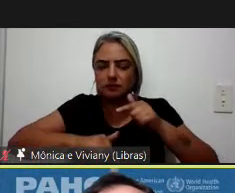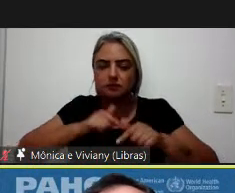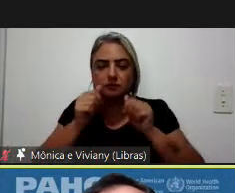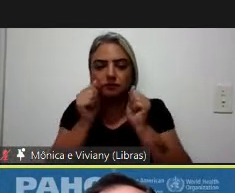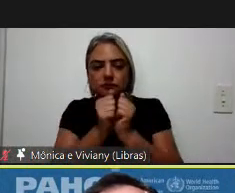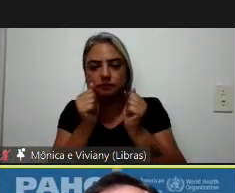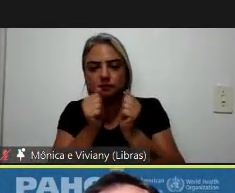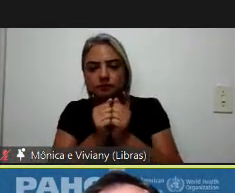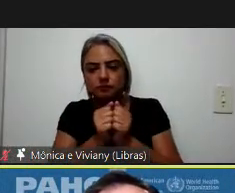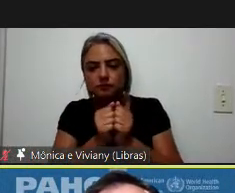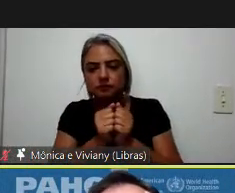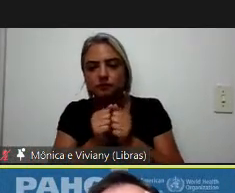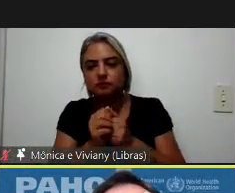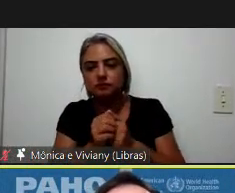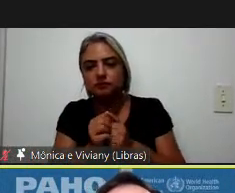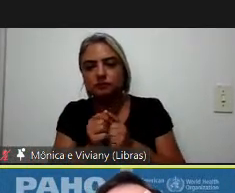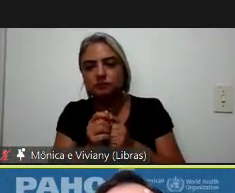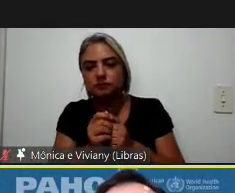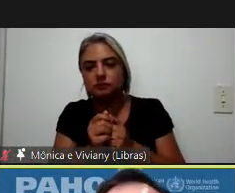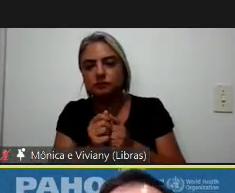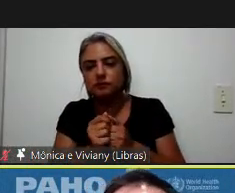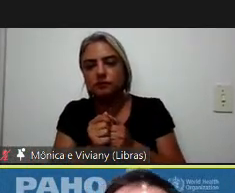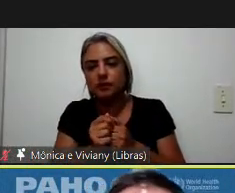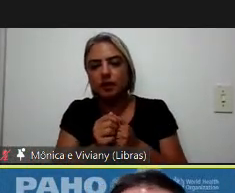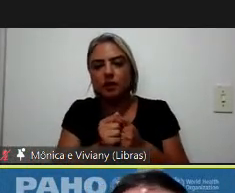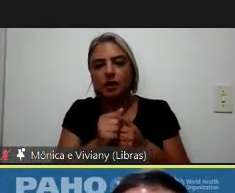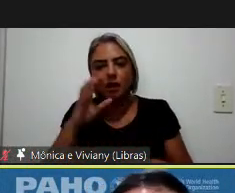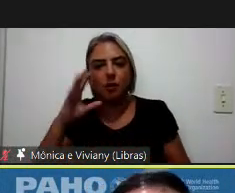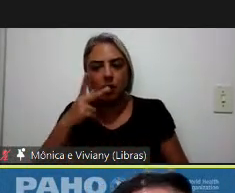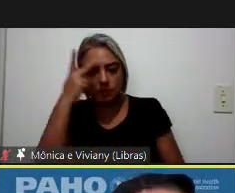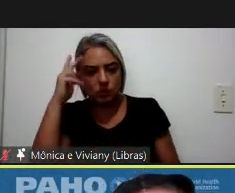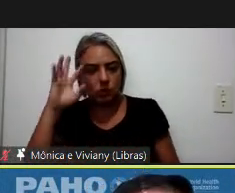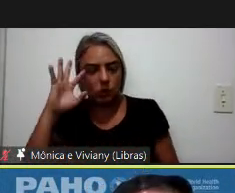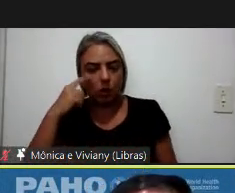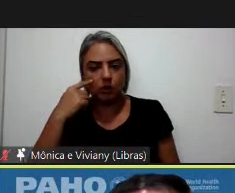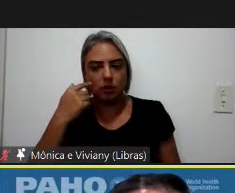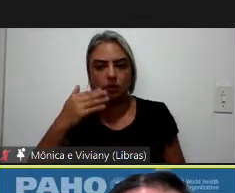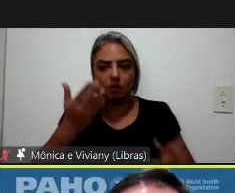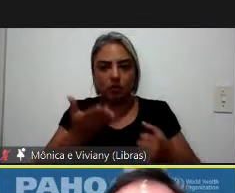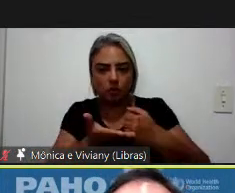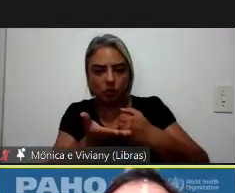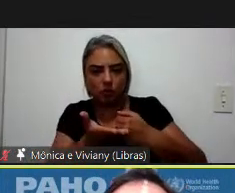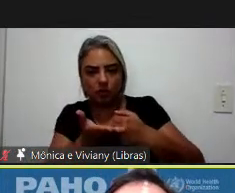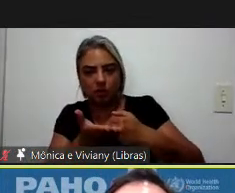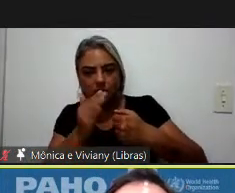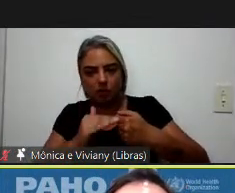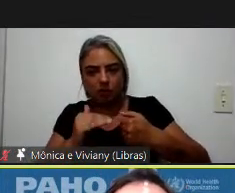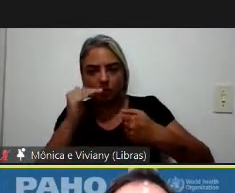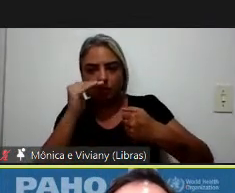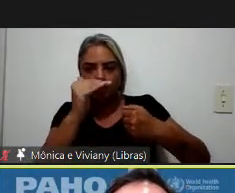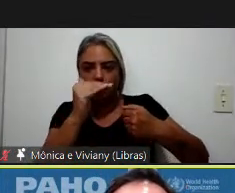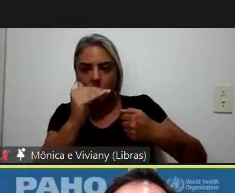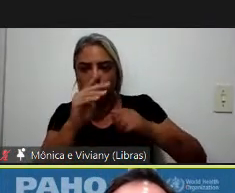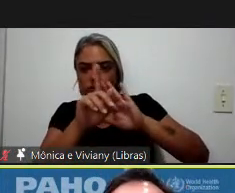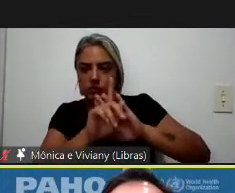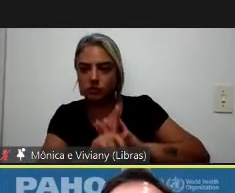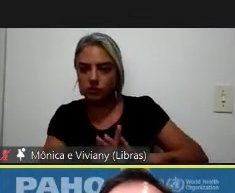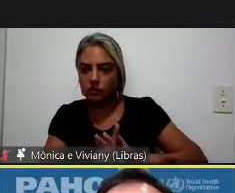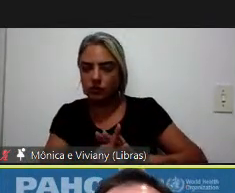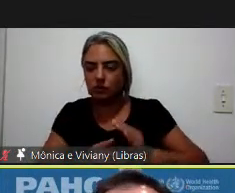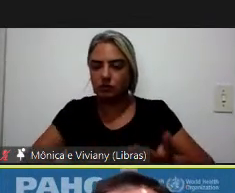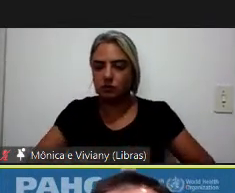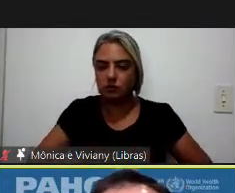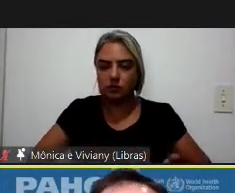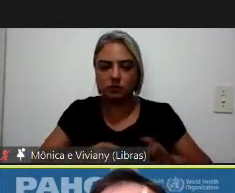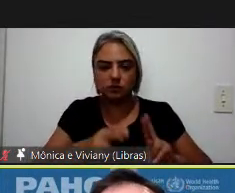for this that we're talking about, working jointly with those who take decisions, the decision makers in a level